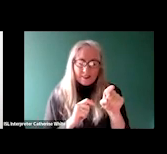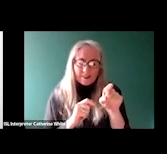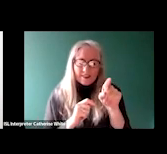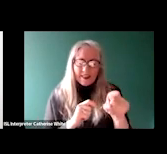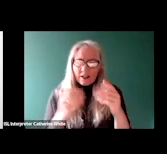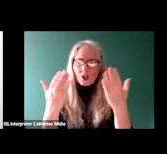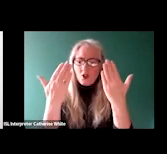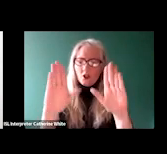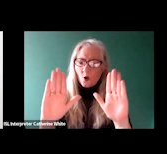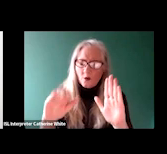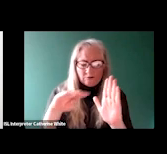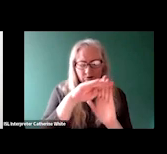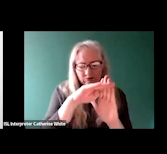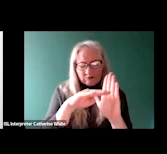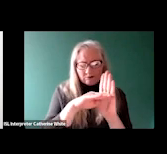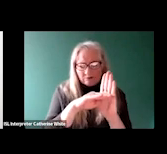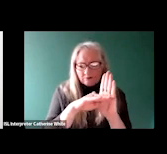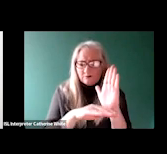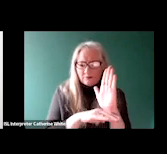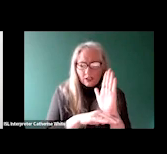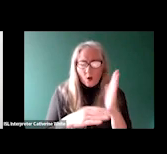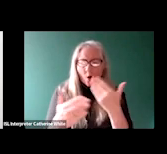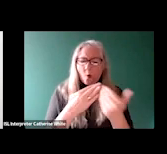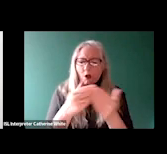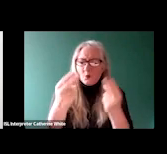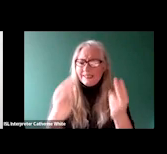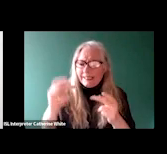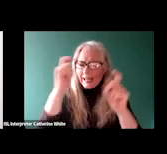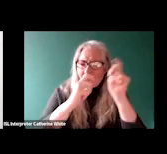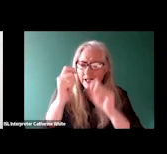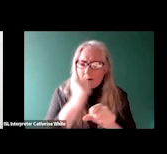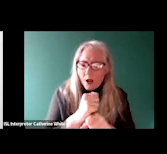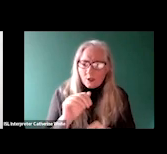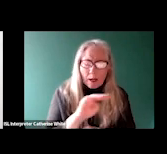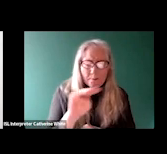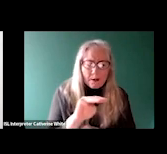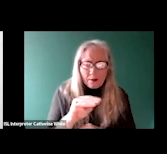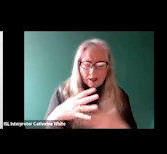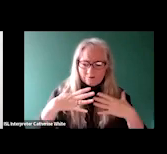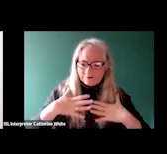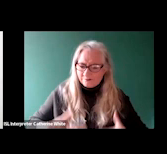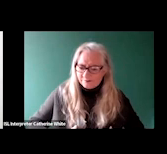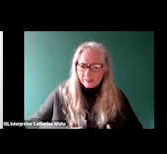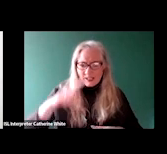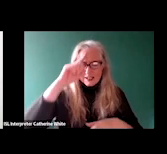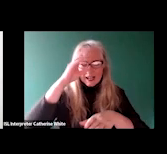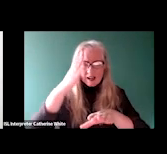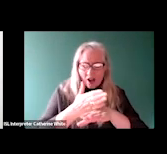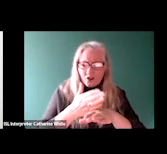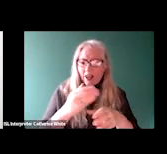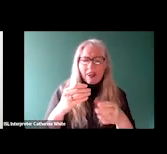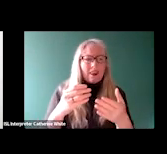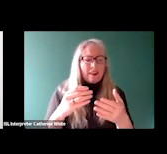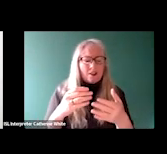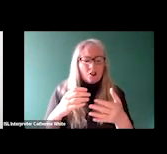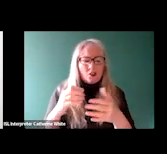sets out, as it says there, what you need to consider in terms of people's biological, psychological, and social